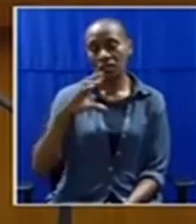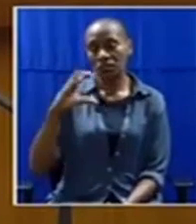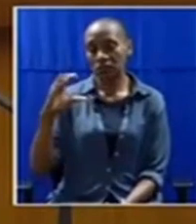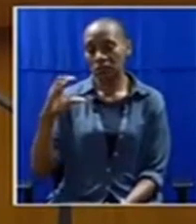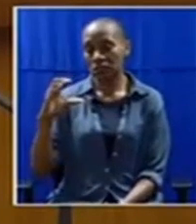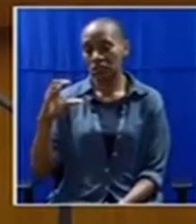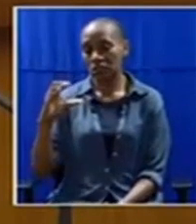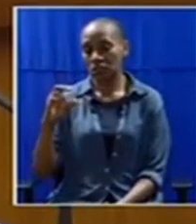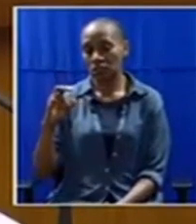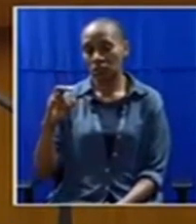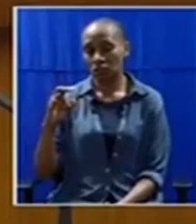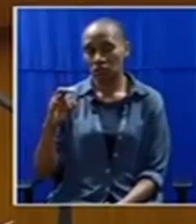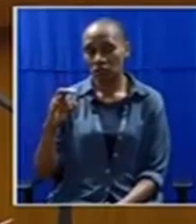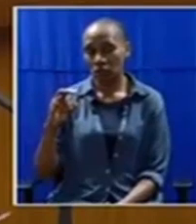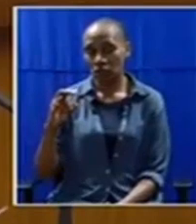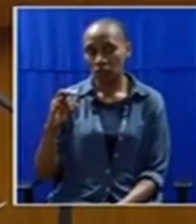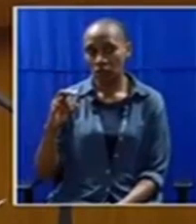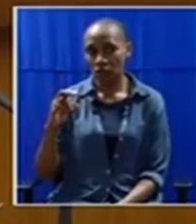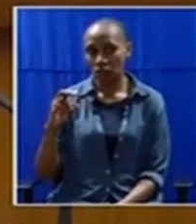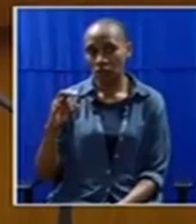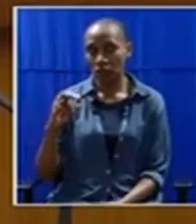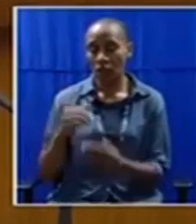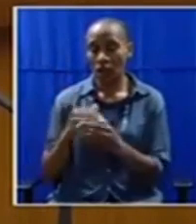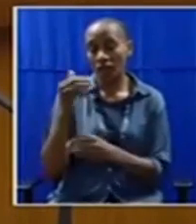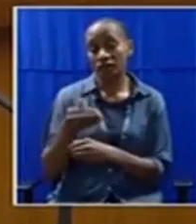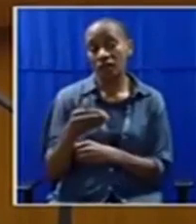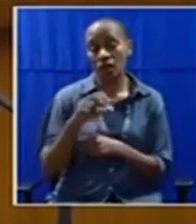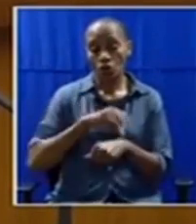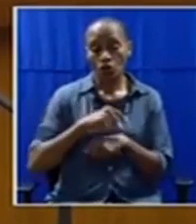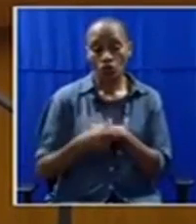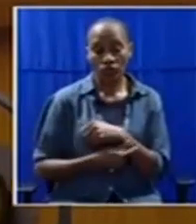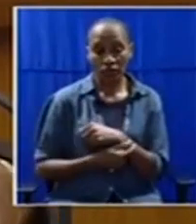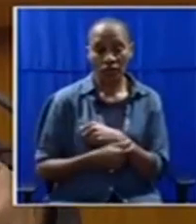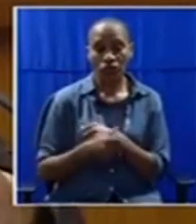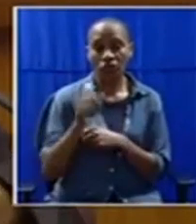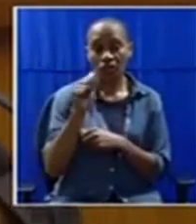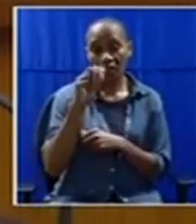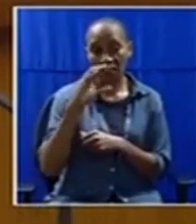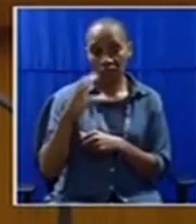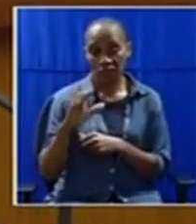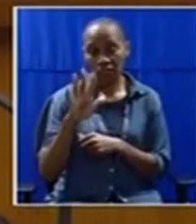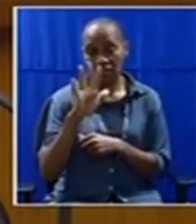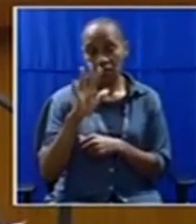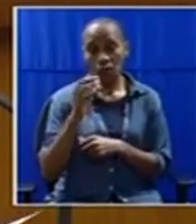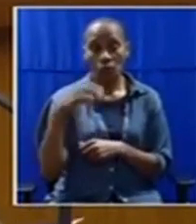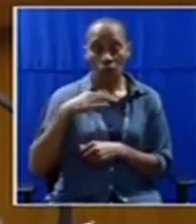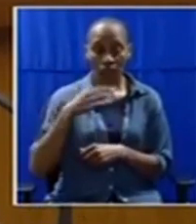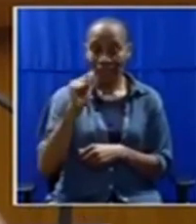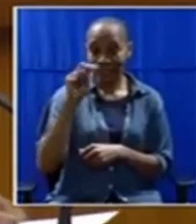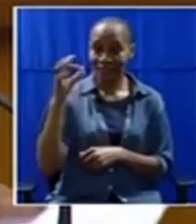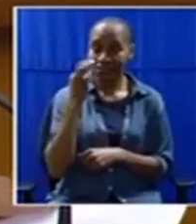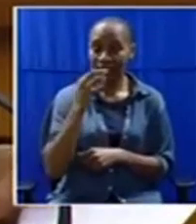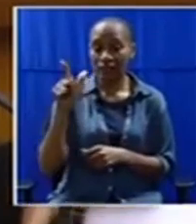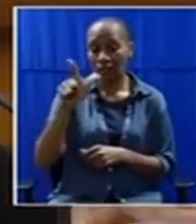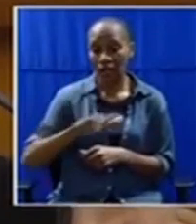National Conference yayo siye sasho ukuthi umhlaba awubuyele ebantwini ngaphandle kwencepheteliswa.